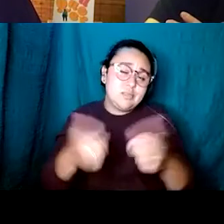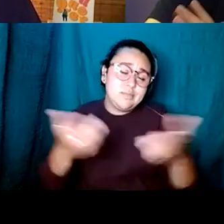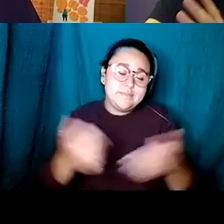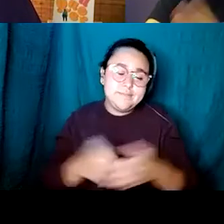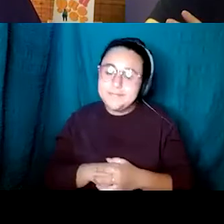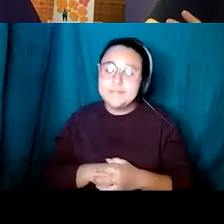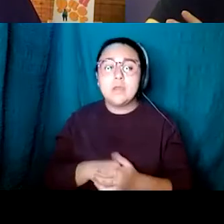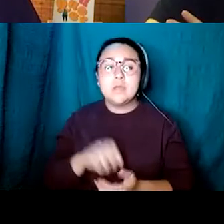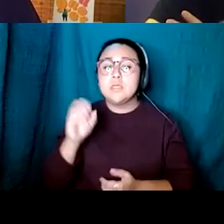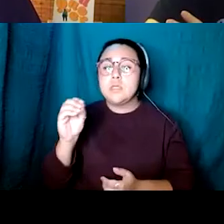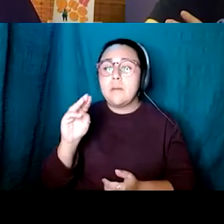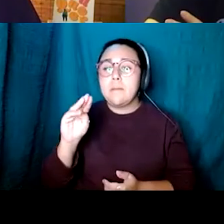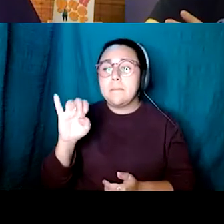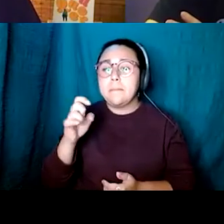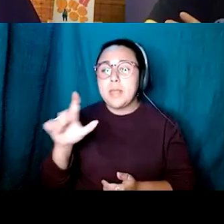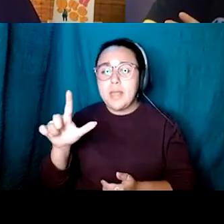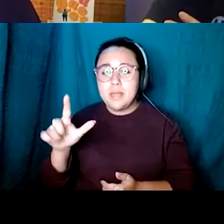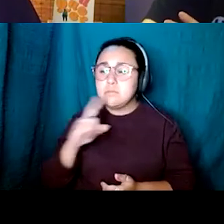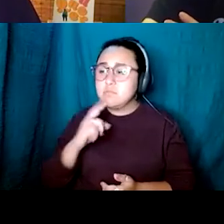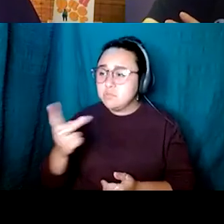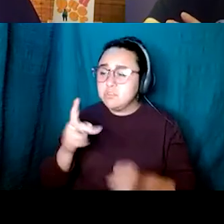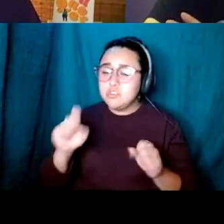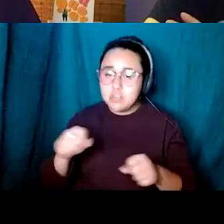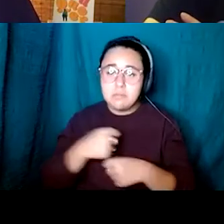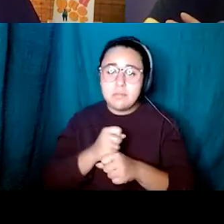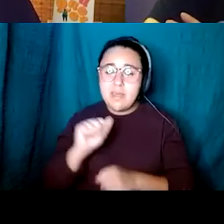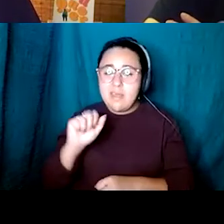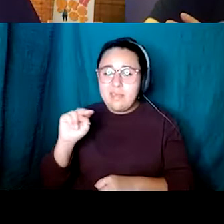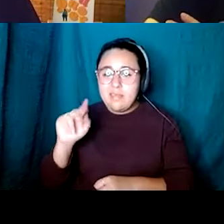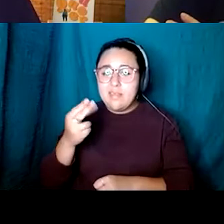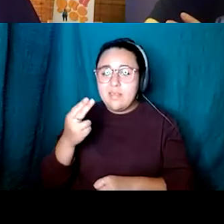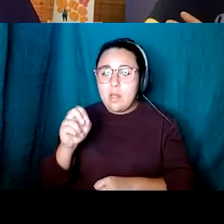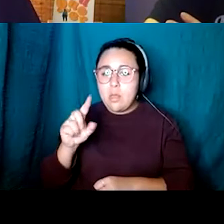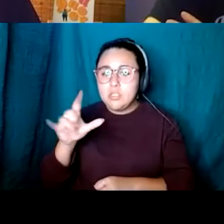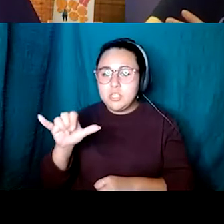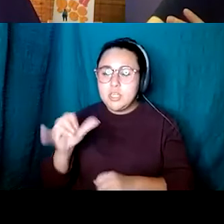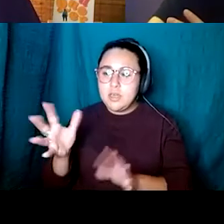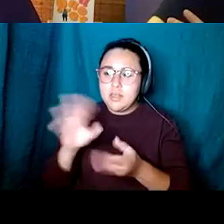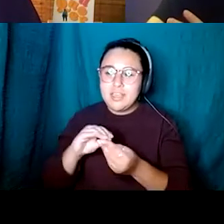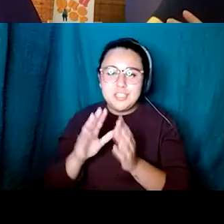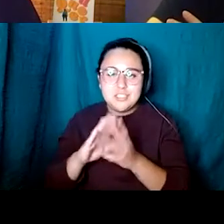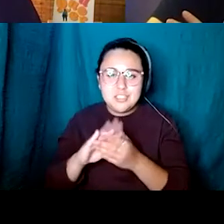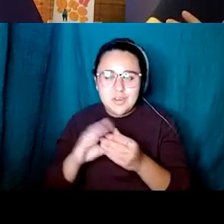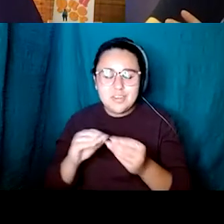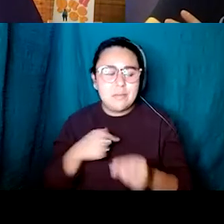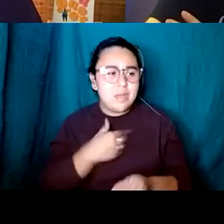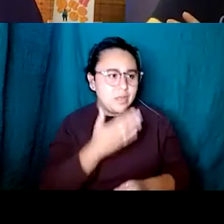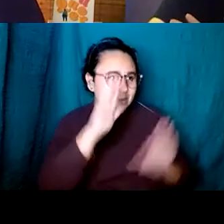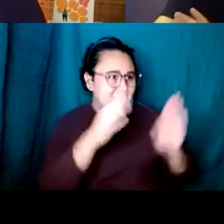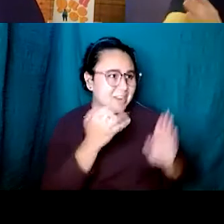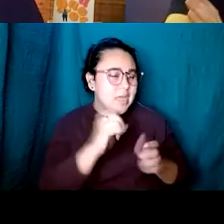So Miguel was like, well, we should do an anthology. And I was like, that's a great idea. How do we do that?